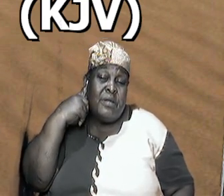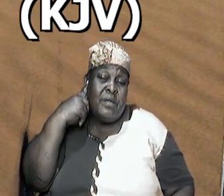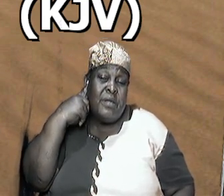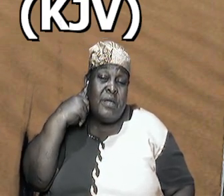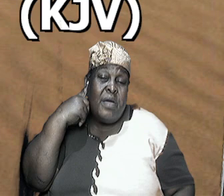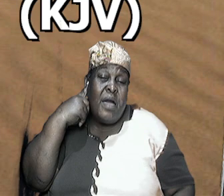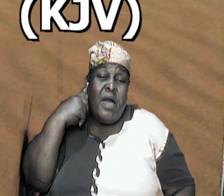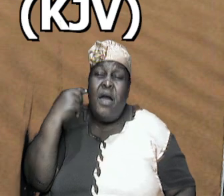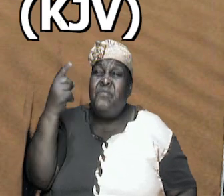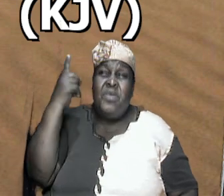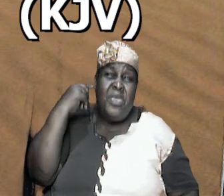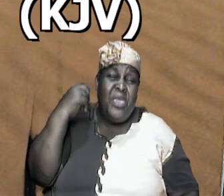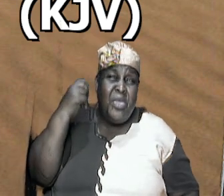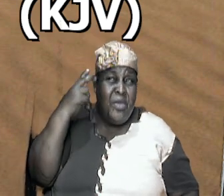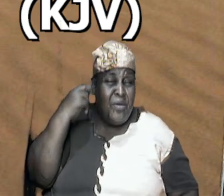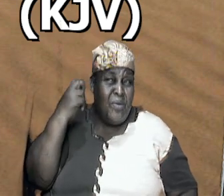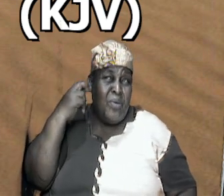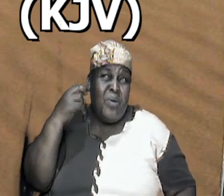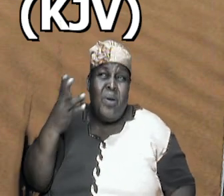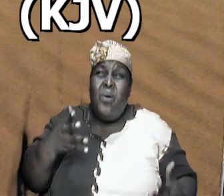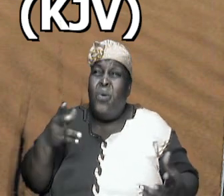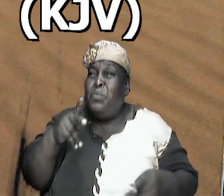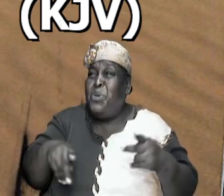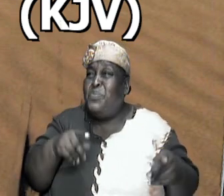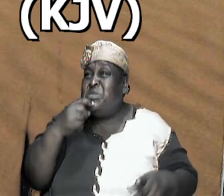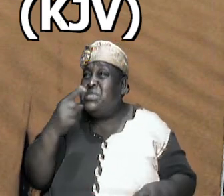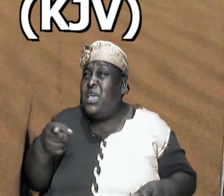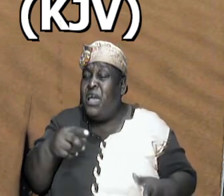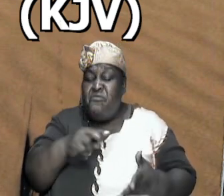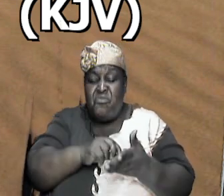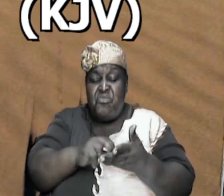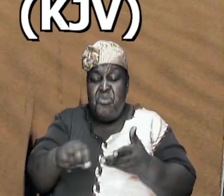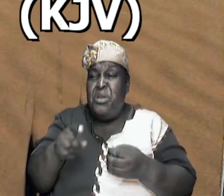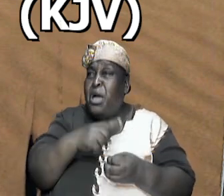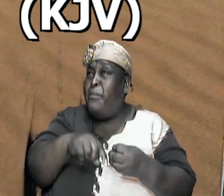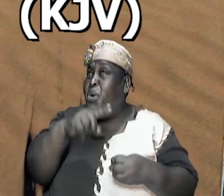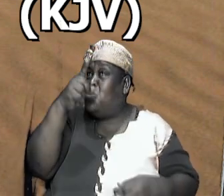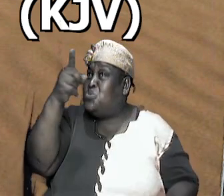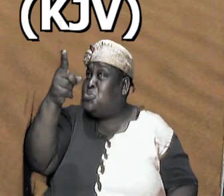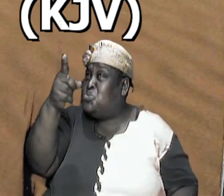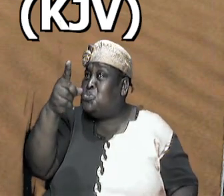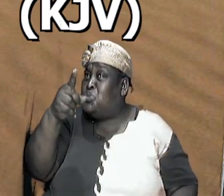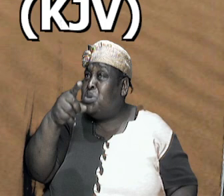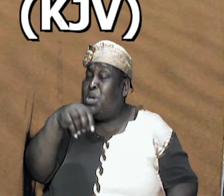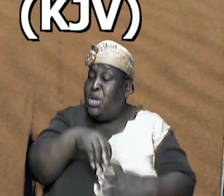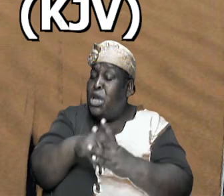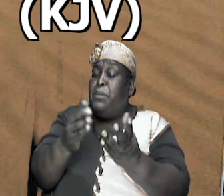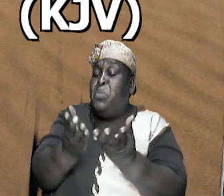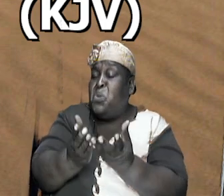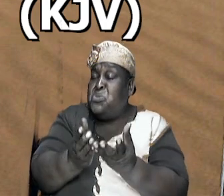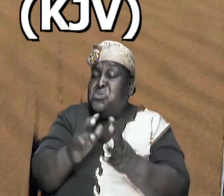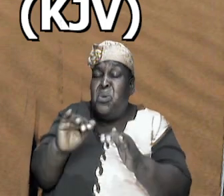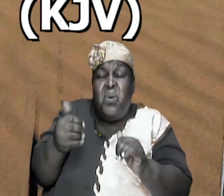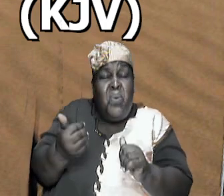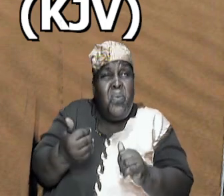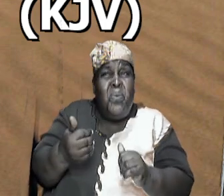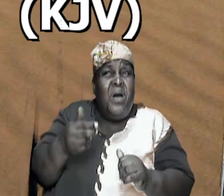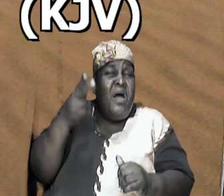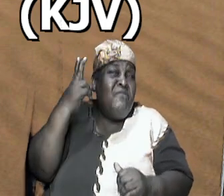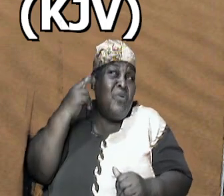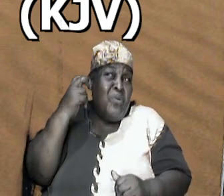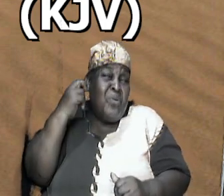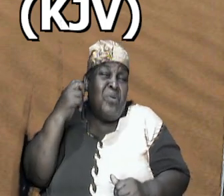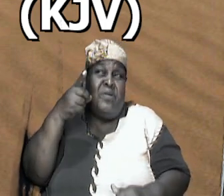I've heard what people have to say about thee. I have read about thee in books and whatever. However, I have heard of